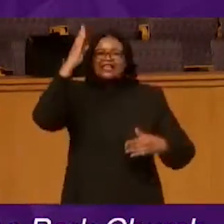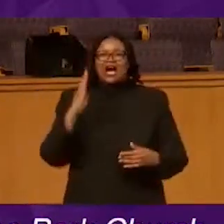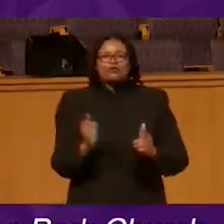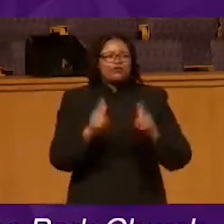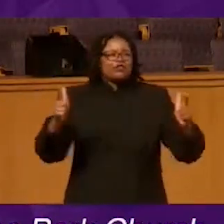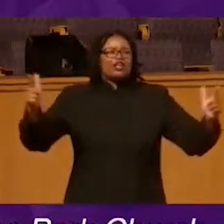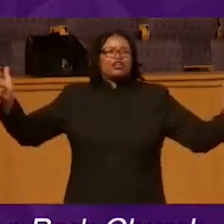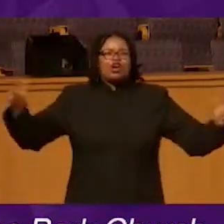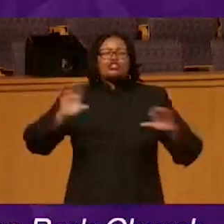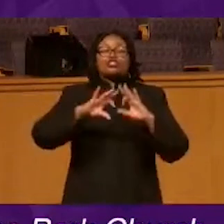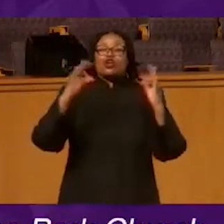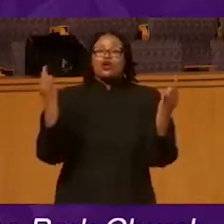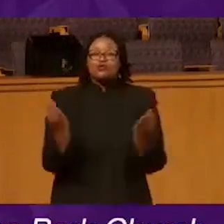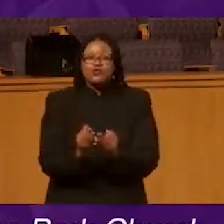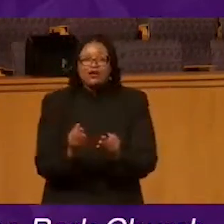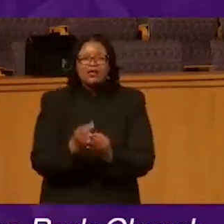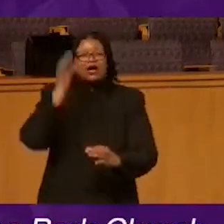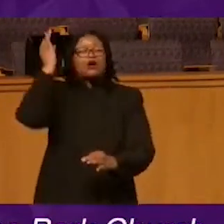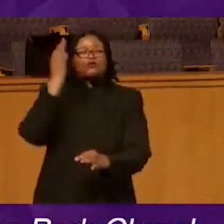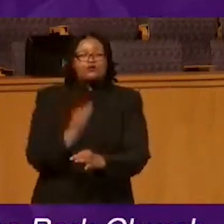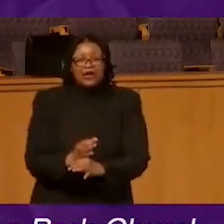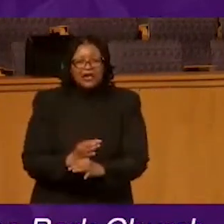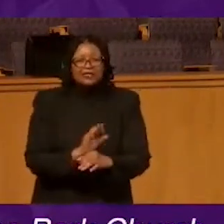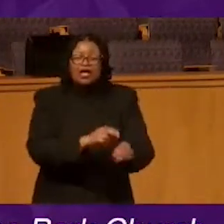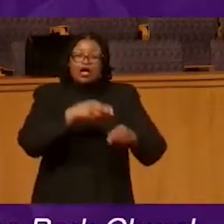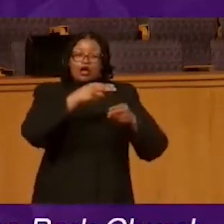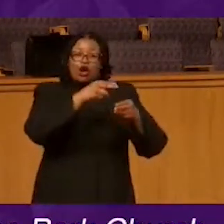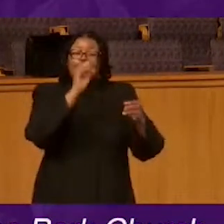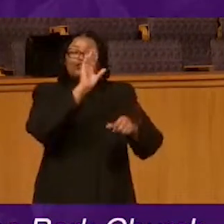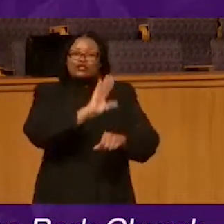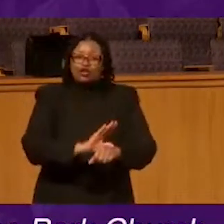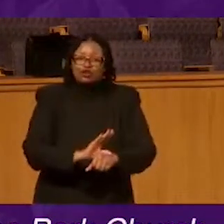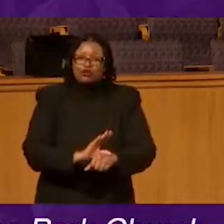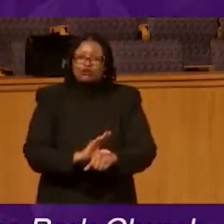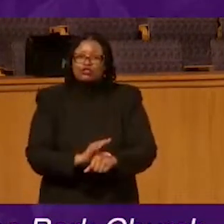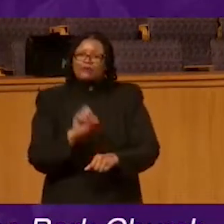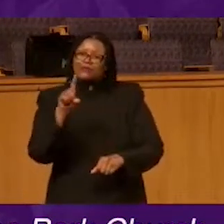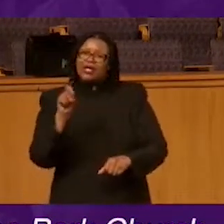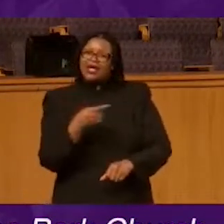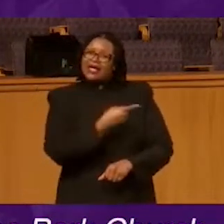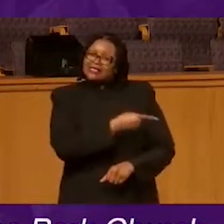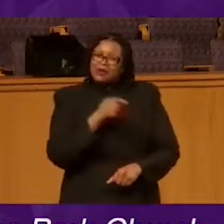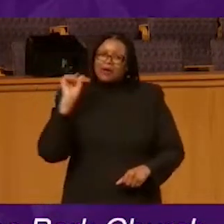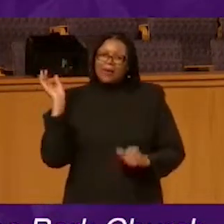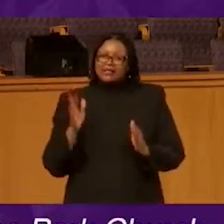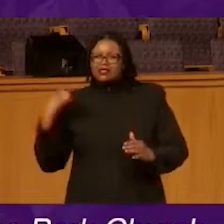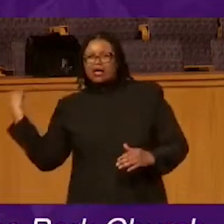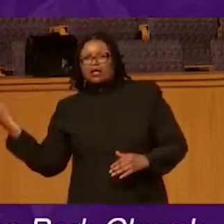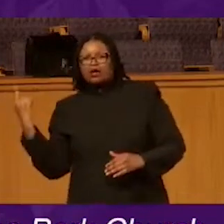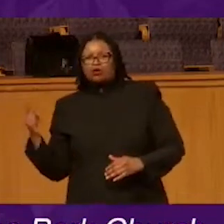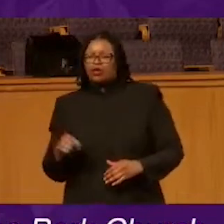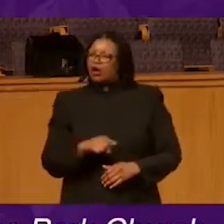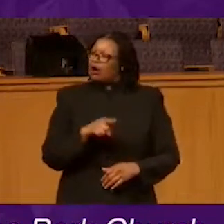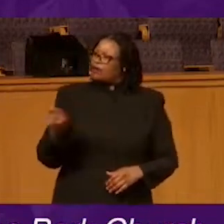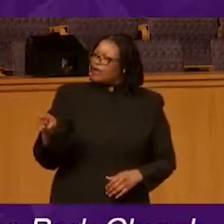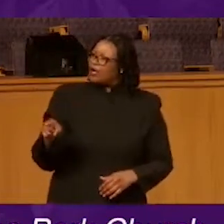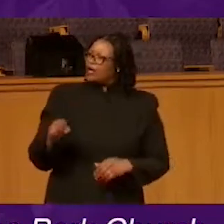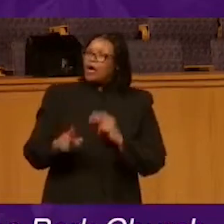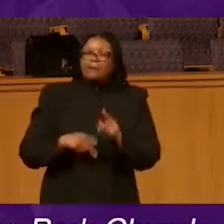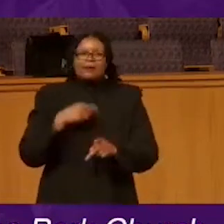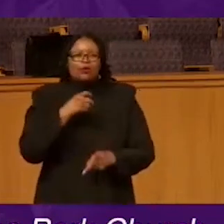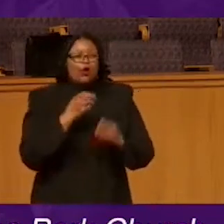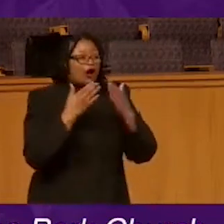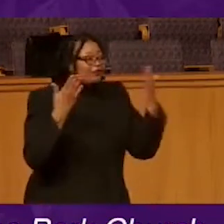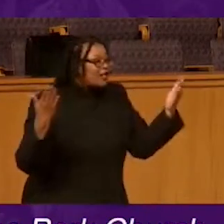larger family of faith called the church. And I wonder, am I by myself? I wonder if there are any people who are